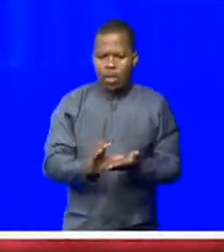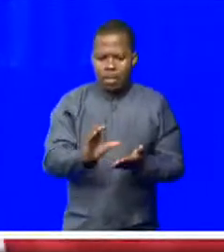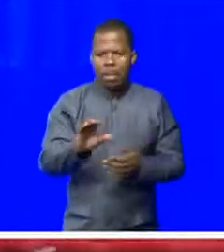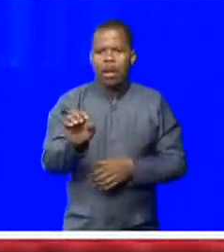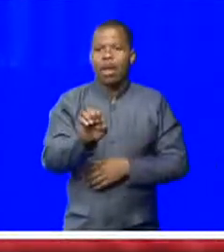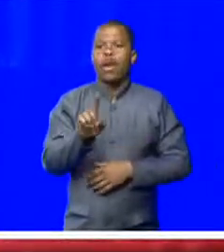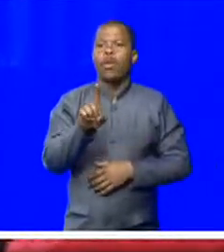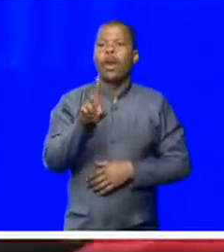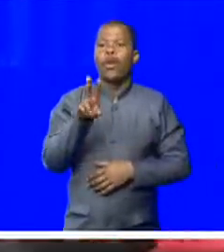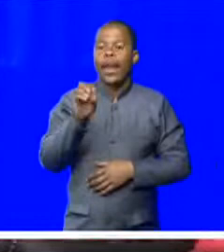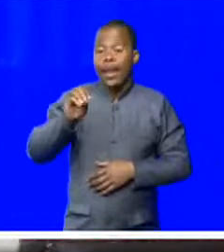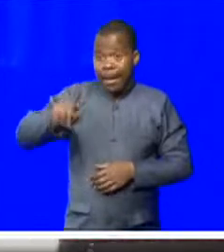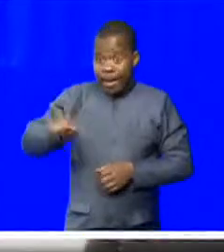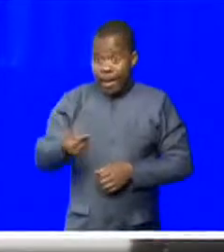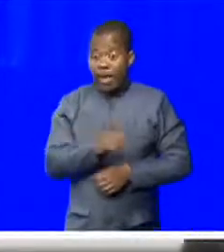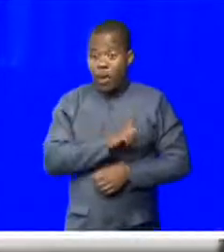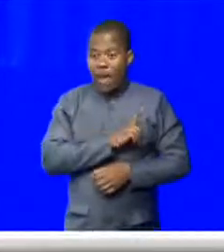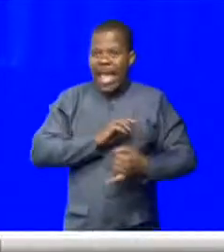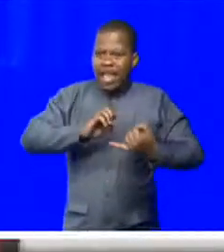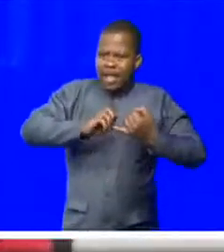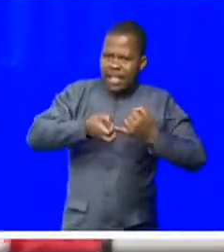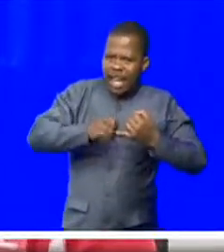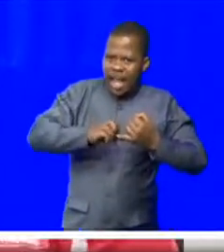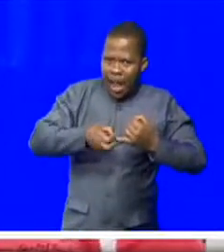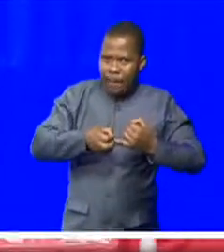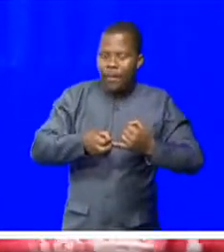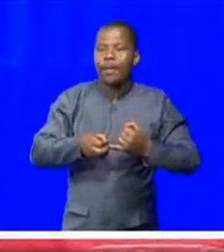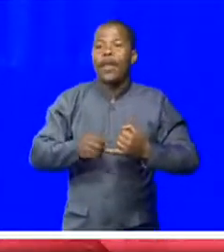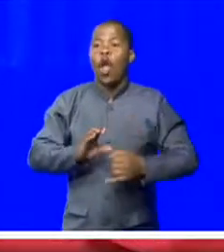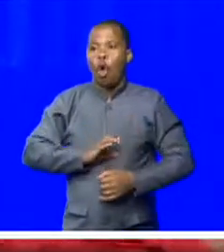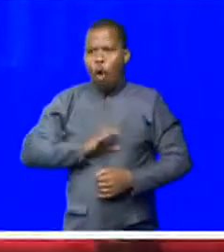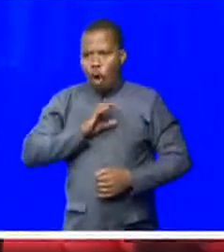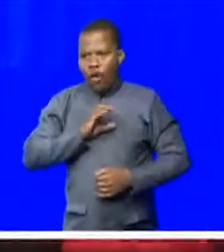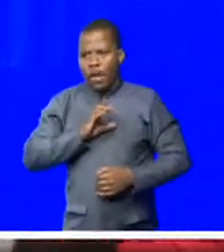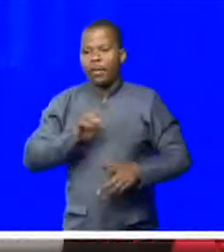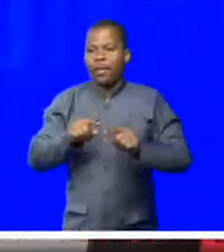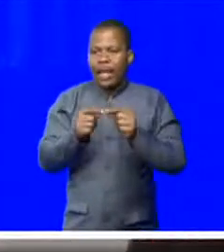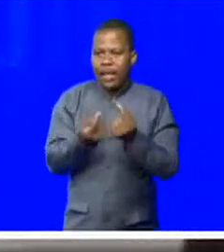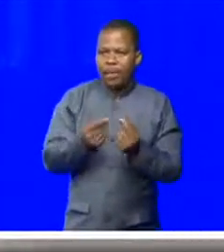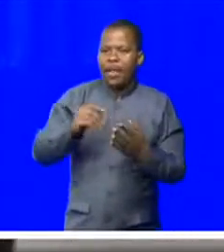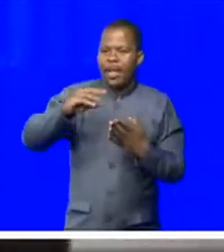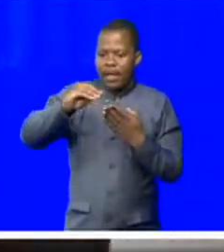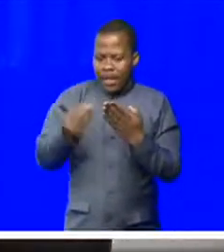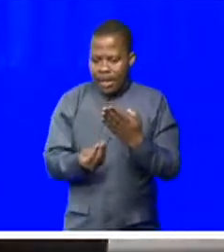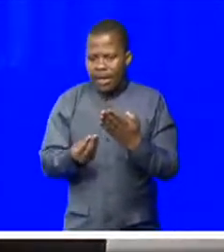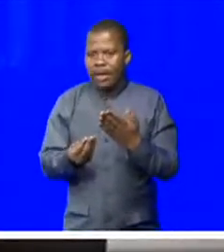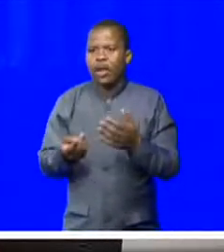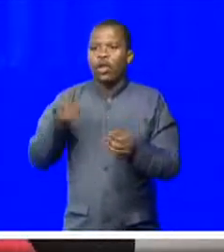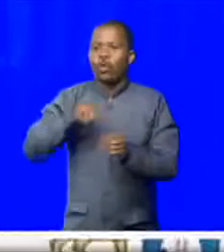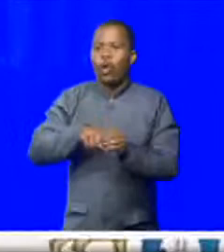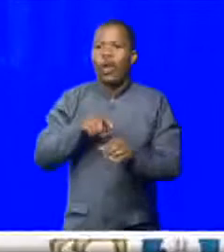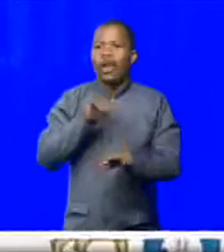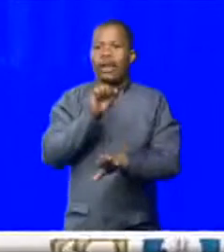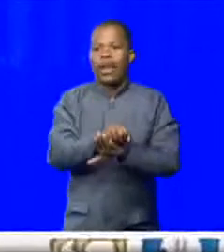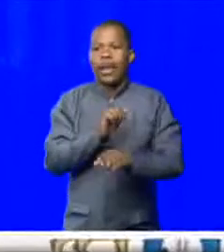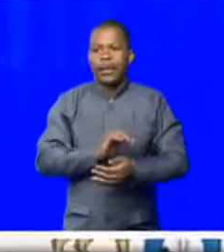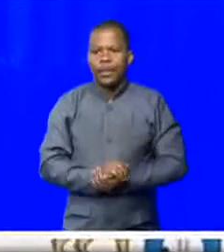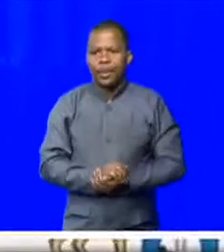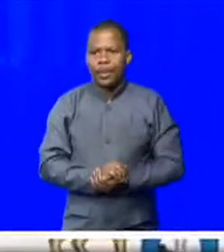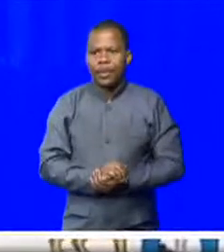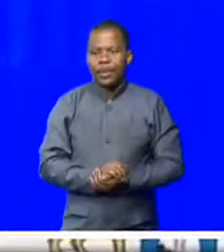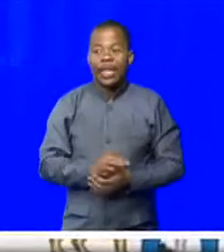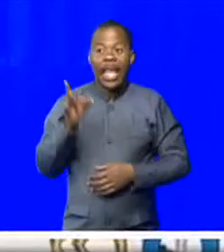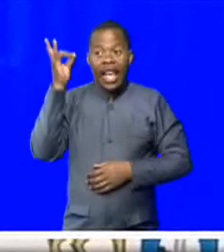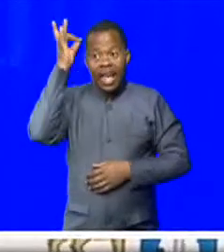to the Netball Federation to try boost their confidence in the team to get a qualification for the World Cup Games. Majesty's